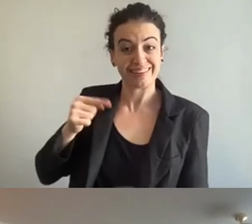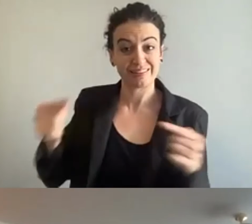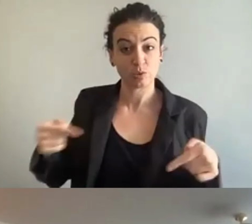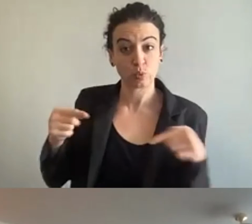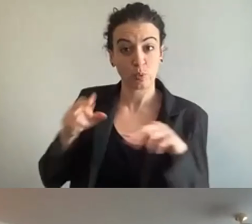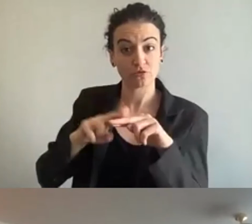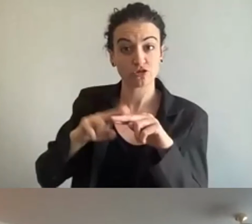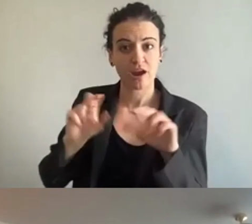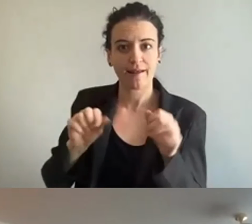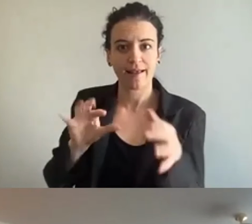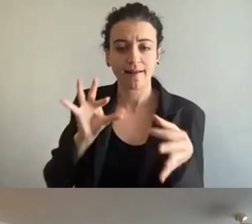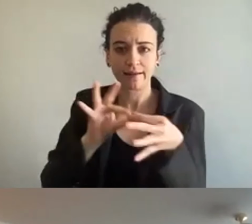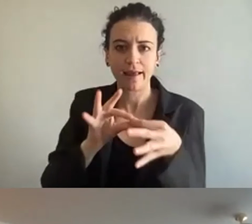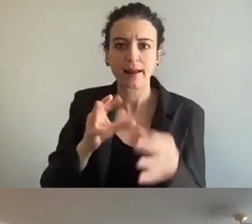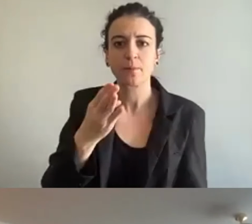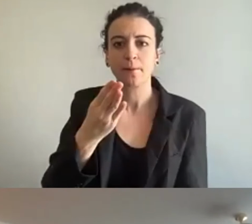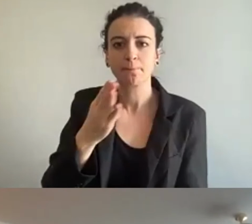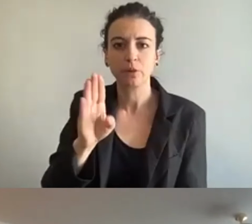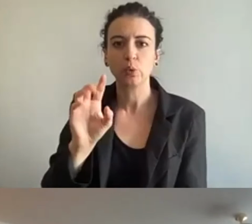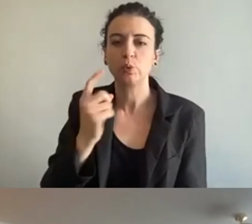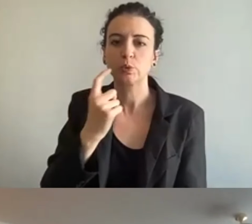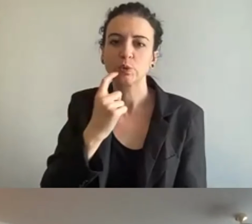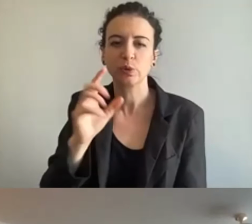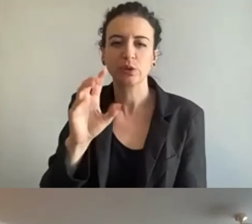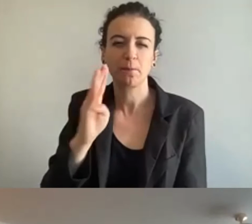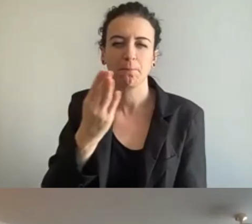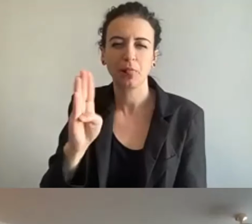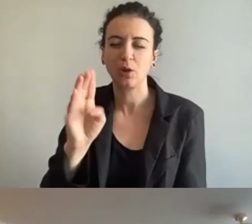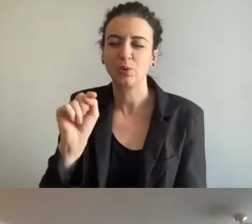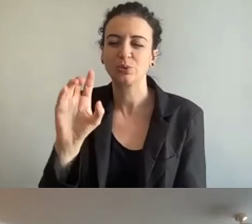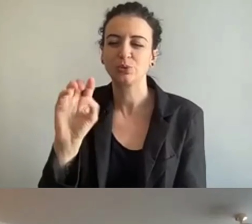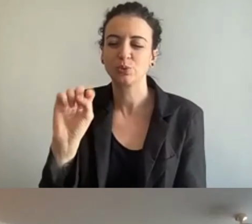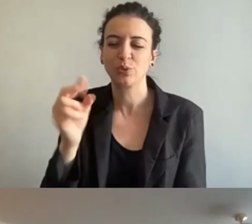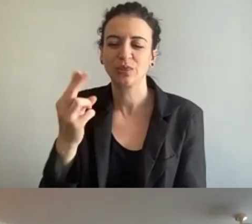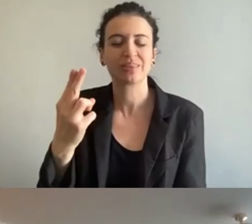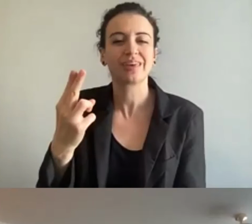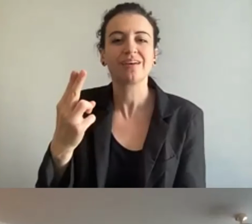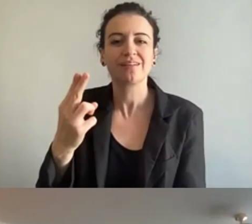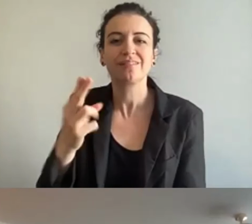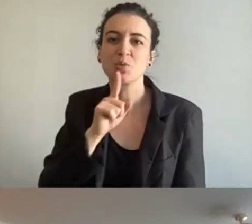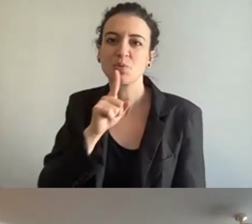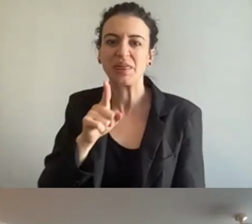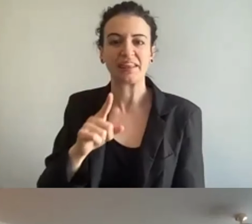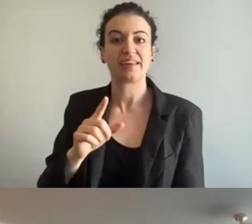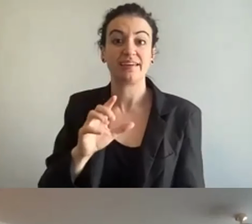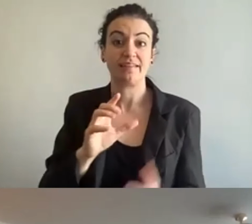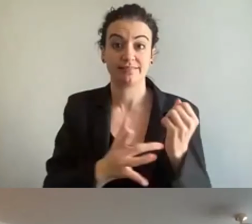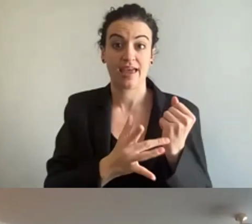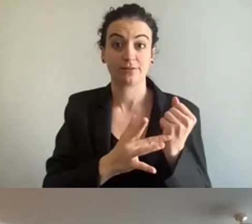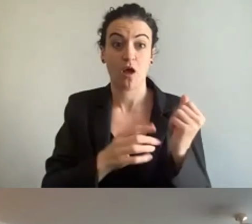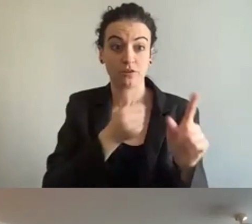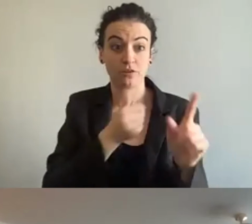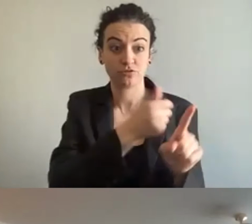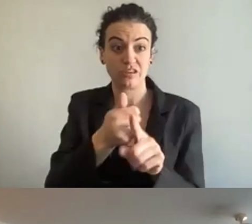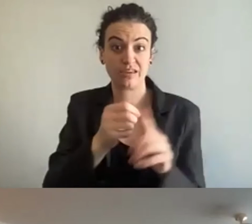control electronic devices. So just the development of technology has just been outstanding. It's really hard to choose